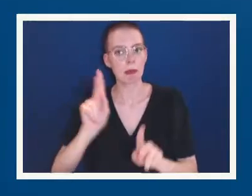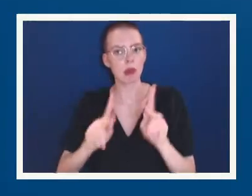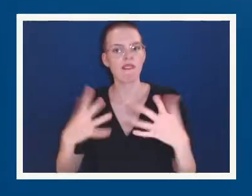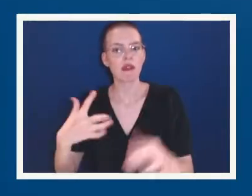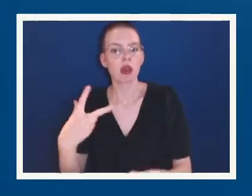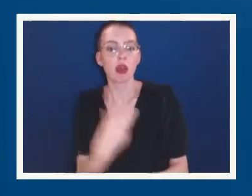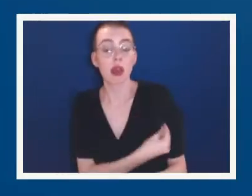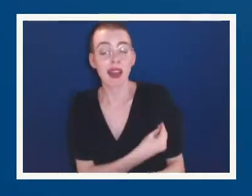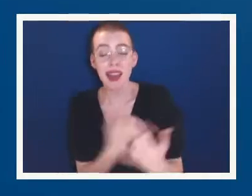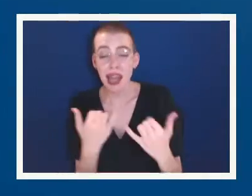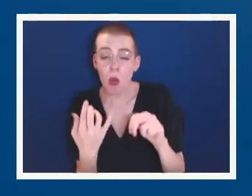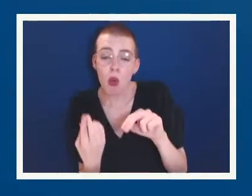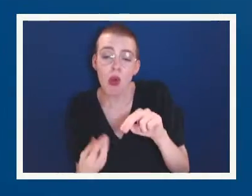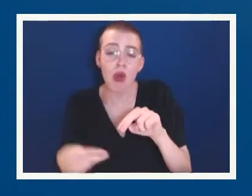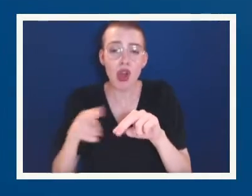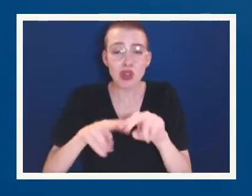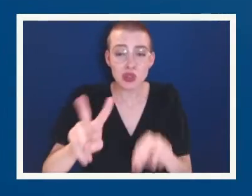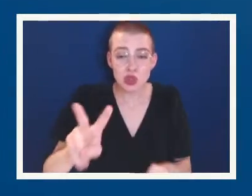vaccinated.